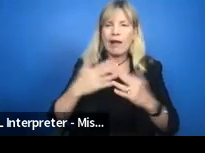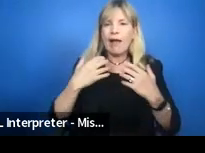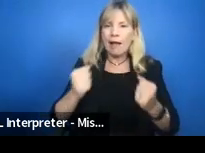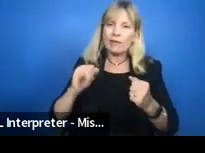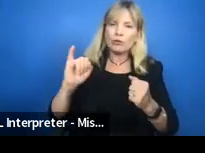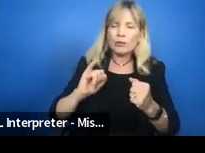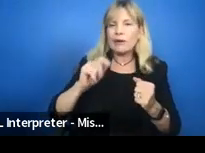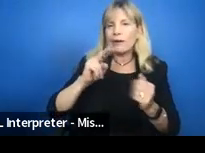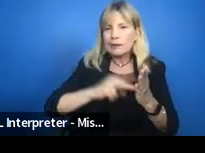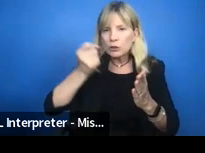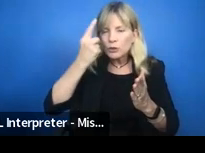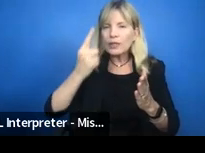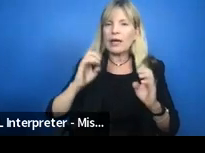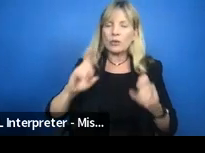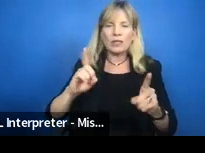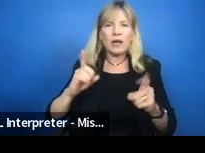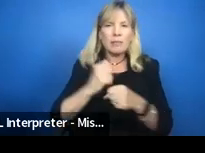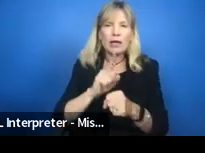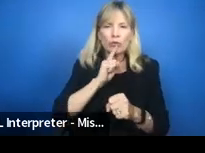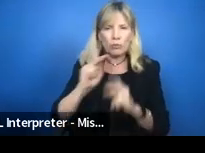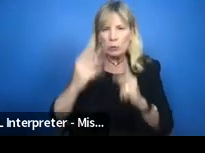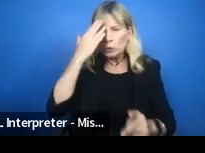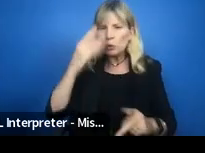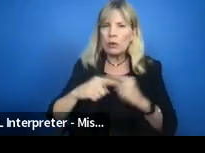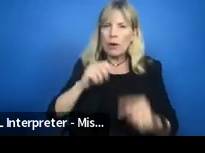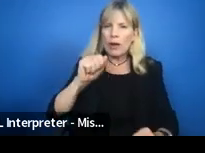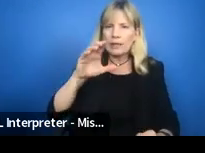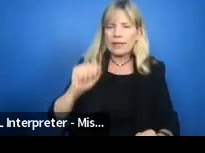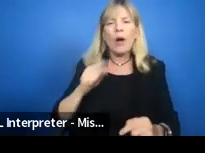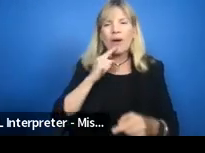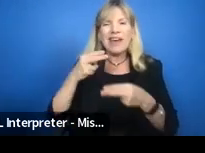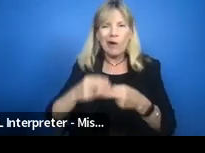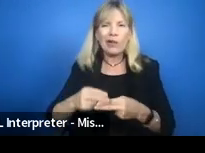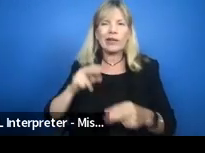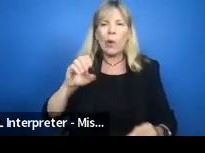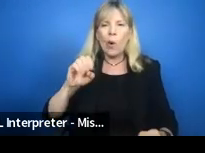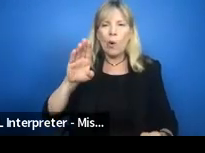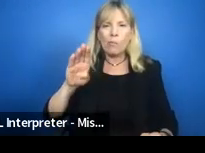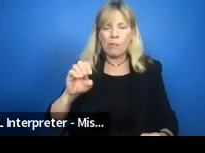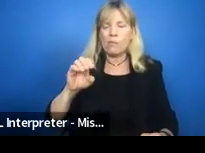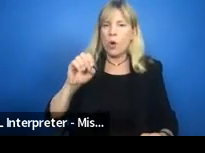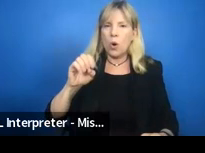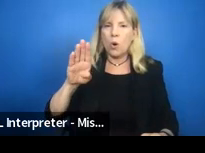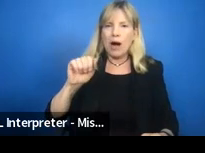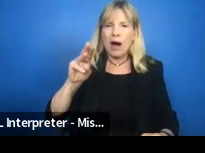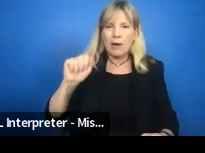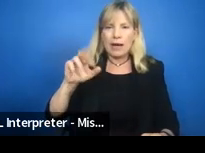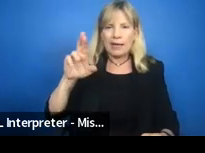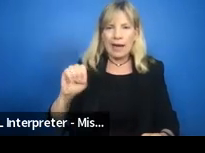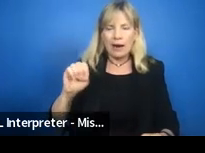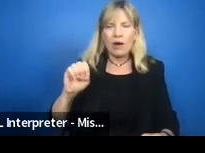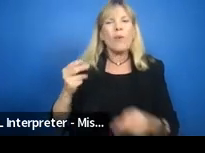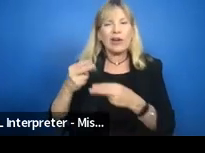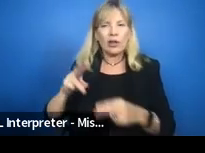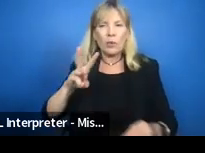education, raised awareness about the ACA, or Obamacare as it was known in West Virginia, and well, pretty much everywhere.